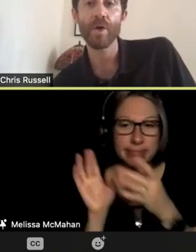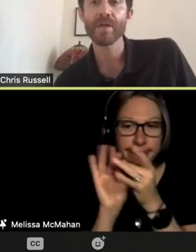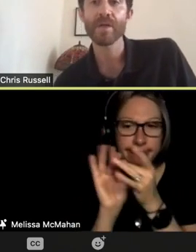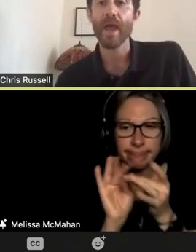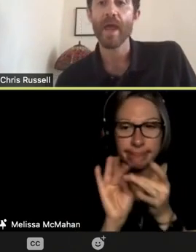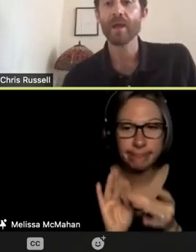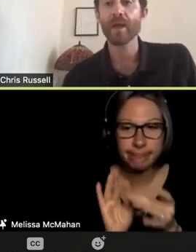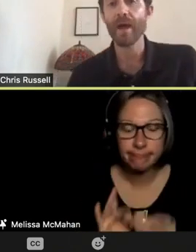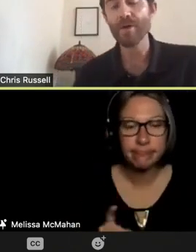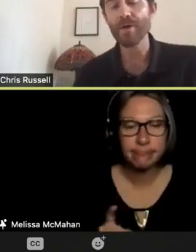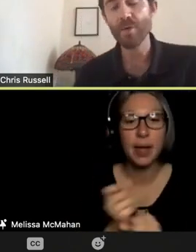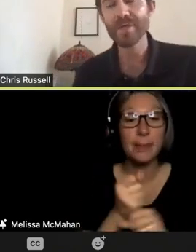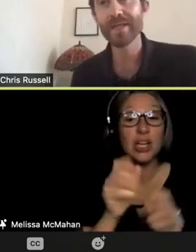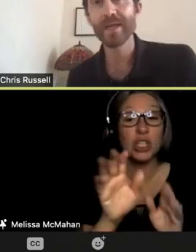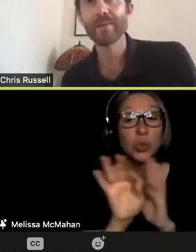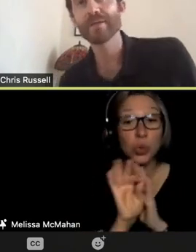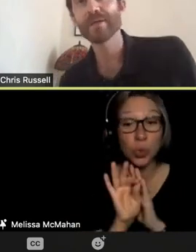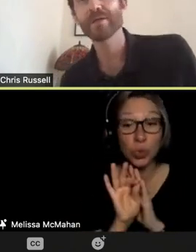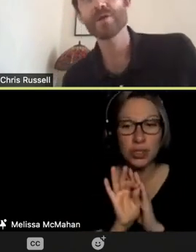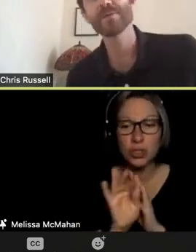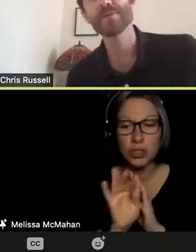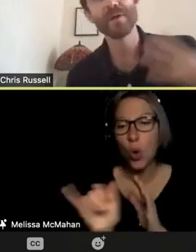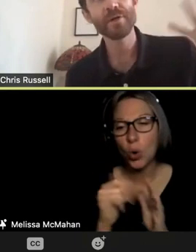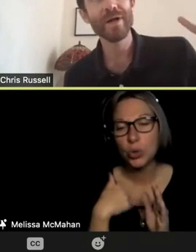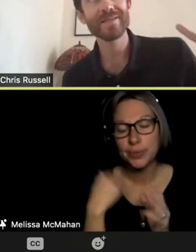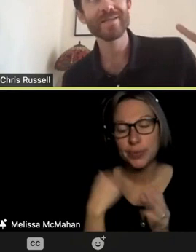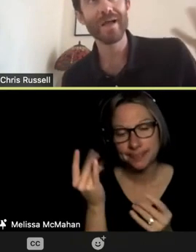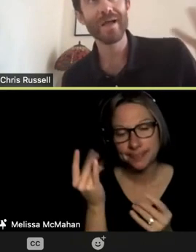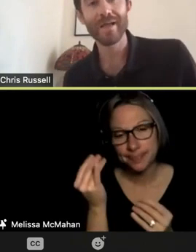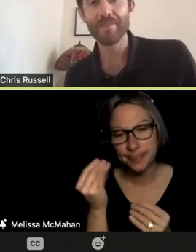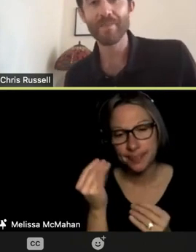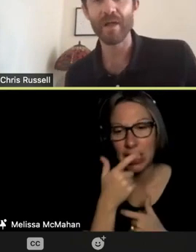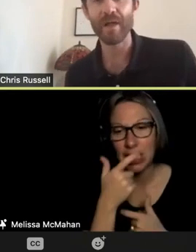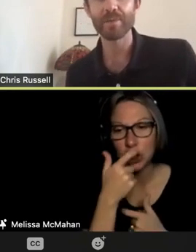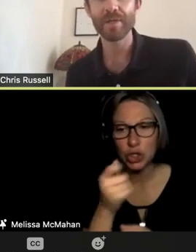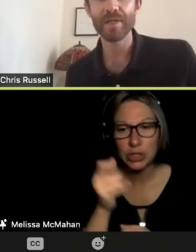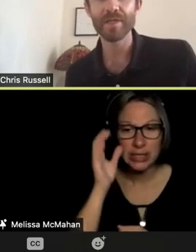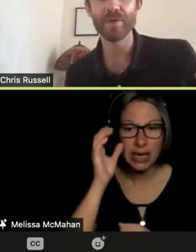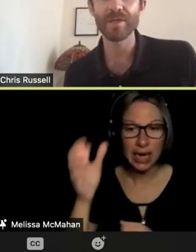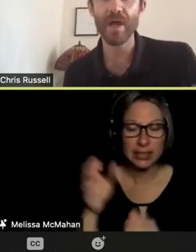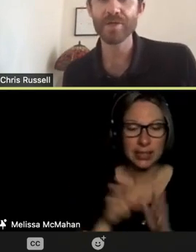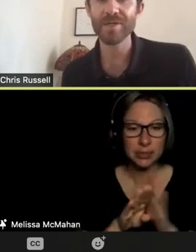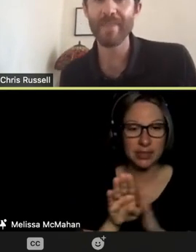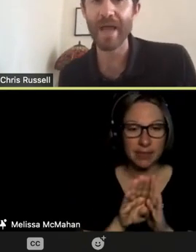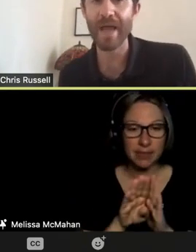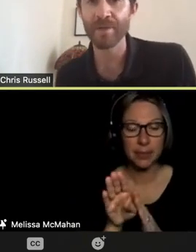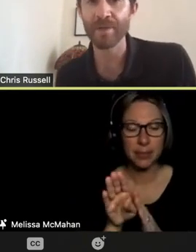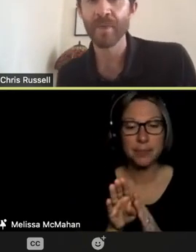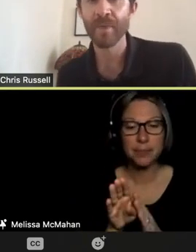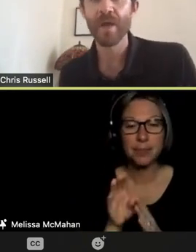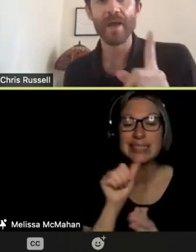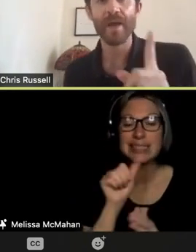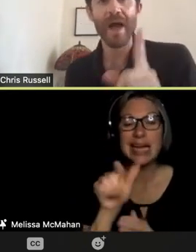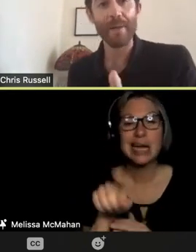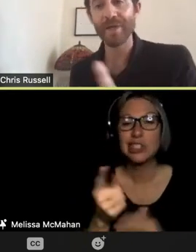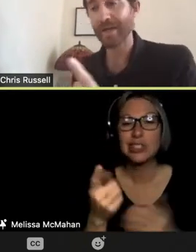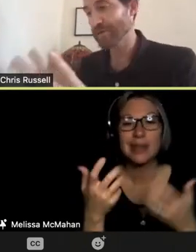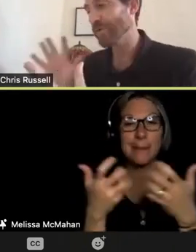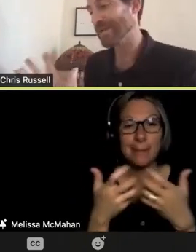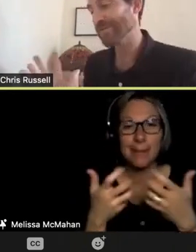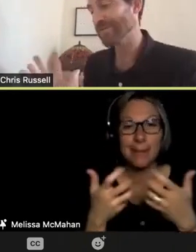to make a choice. And I also was thinking about this in terms of an interesting concept development piece, which is not just matching